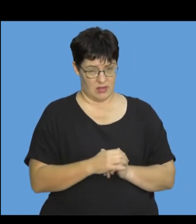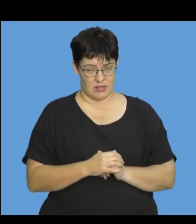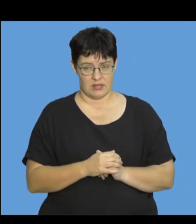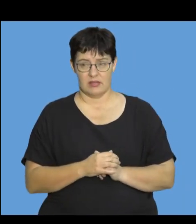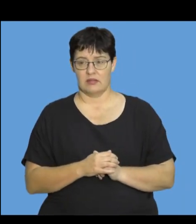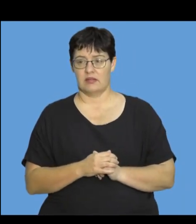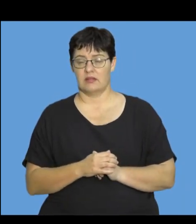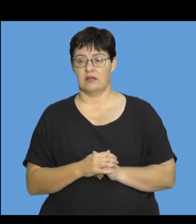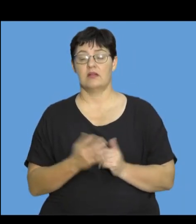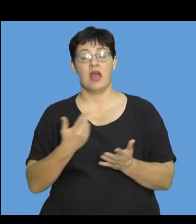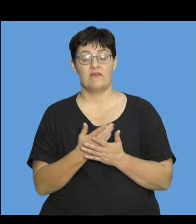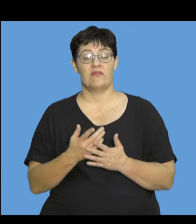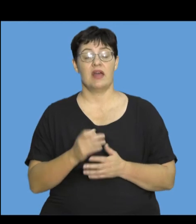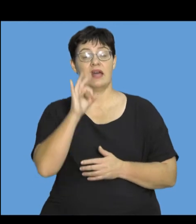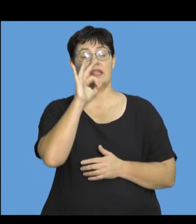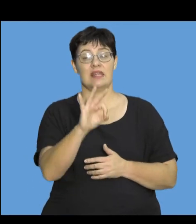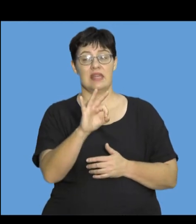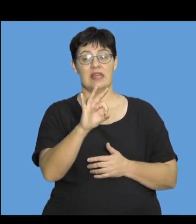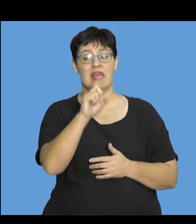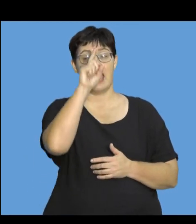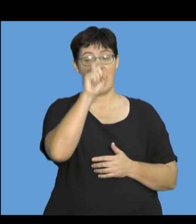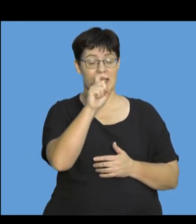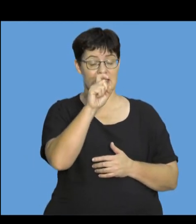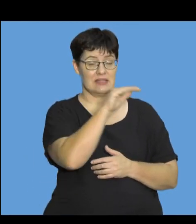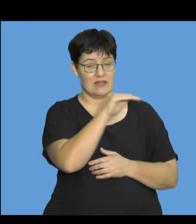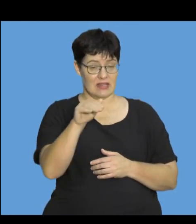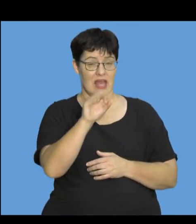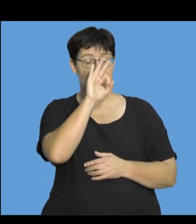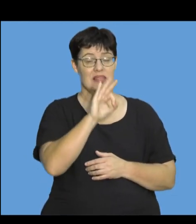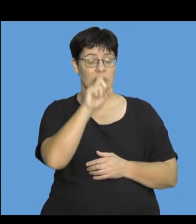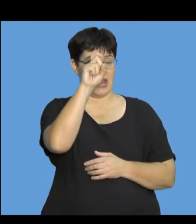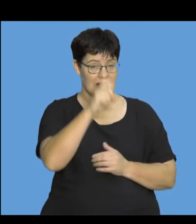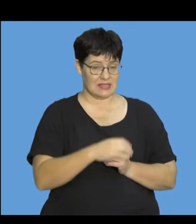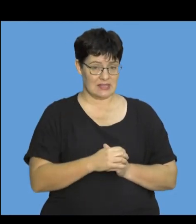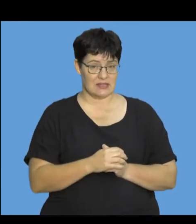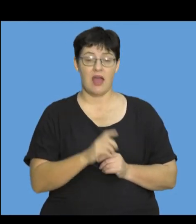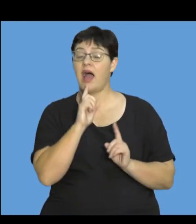So it means if I divide 3 to the x by 3 to the